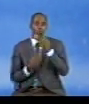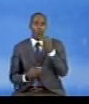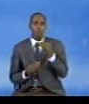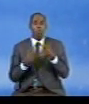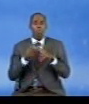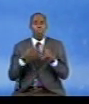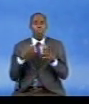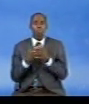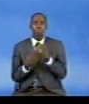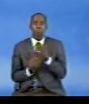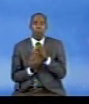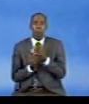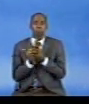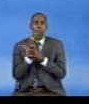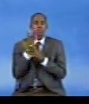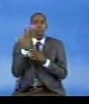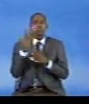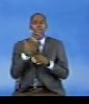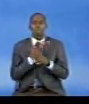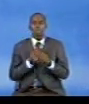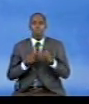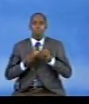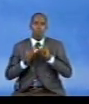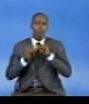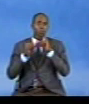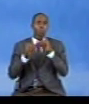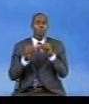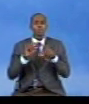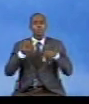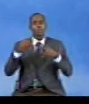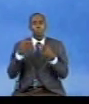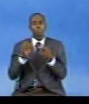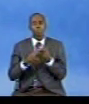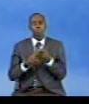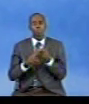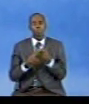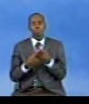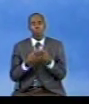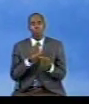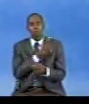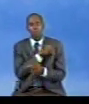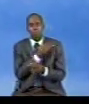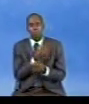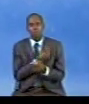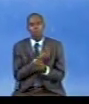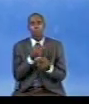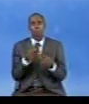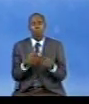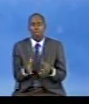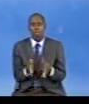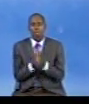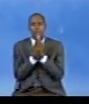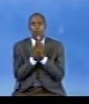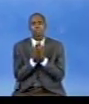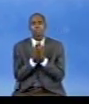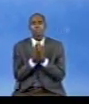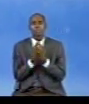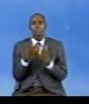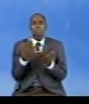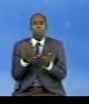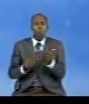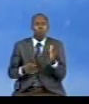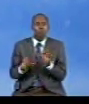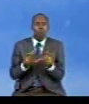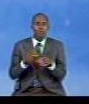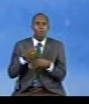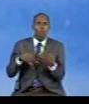continue. At the time, I went to medical personnel to go and ask for tearing. They said they could not tear it, that it would be